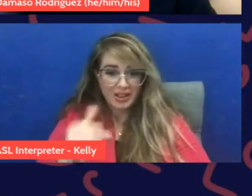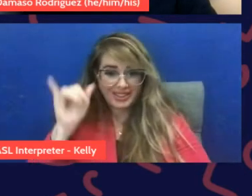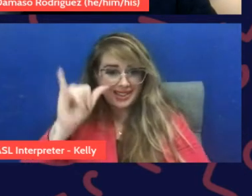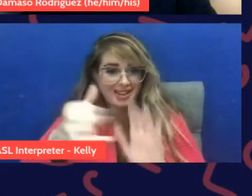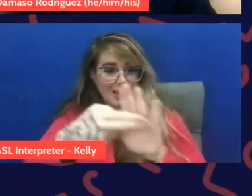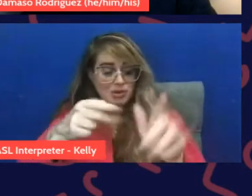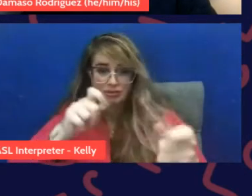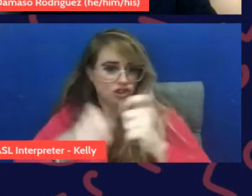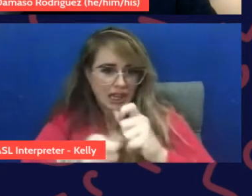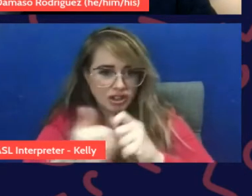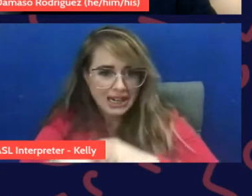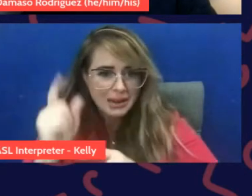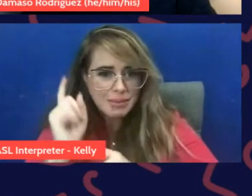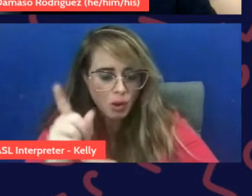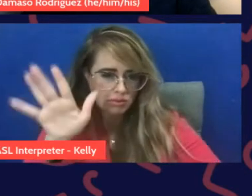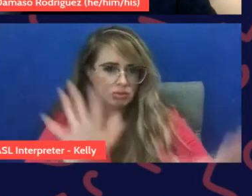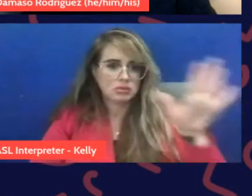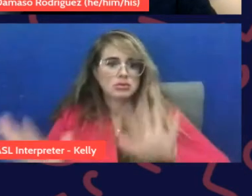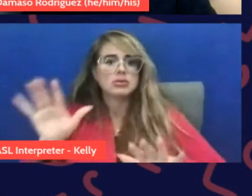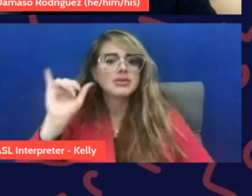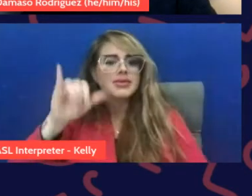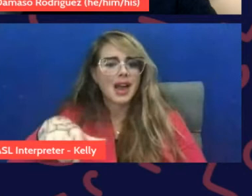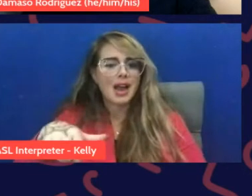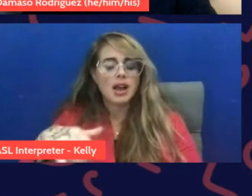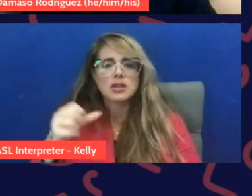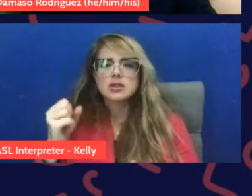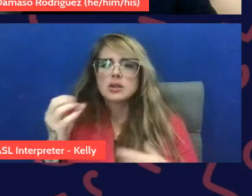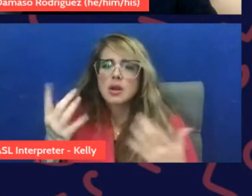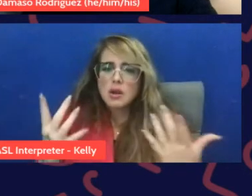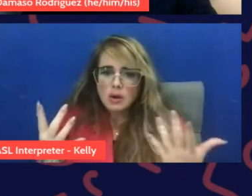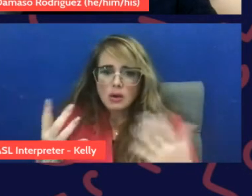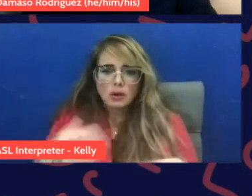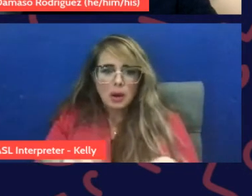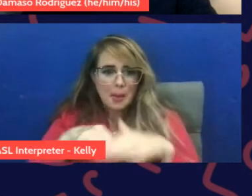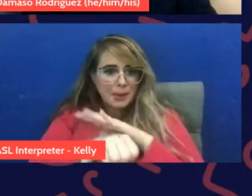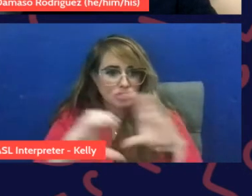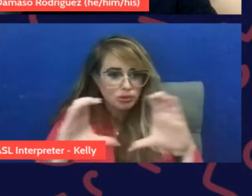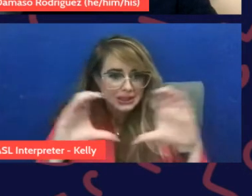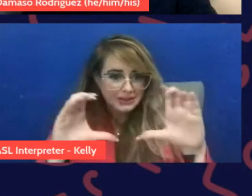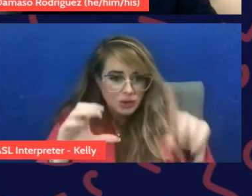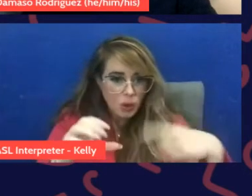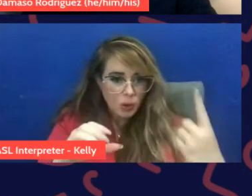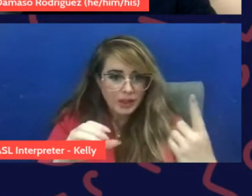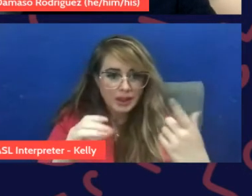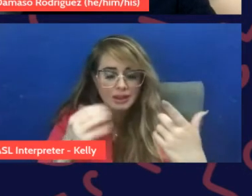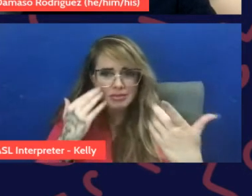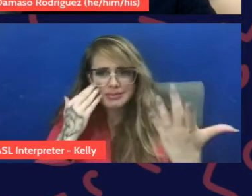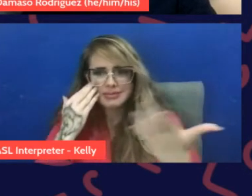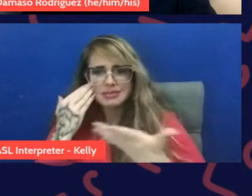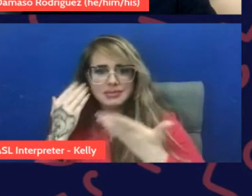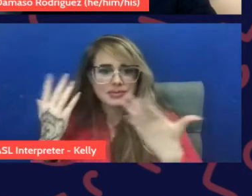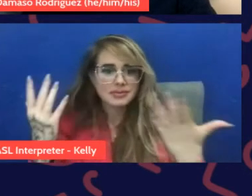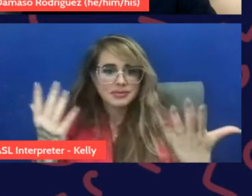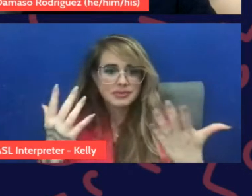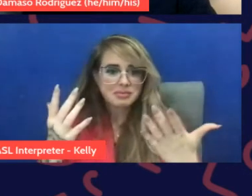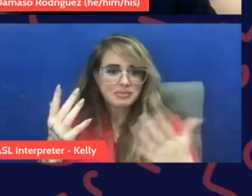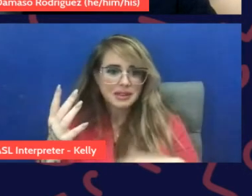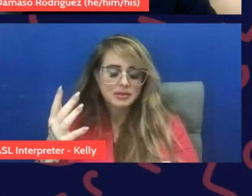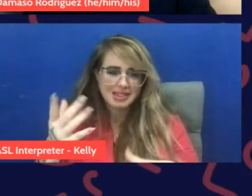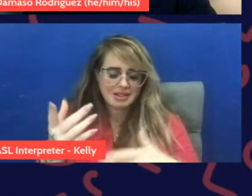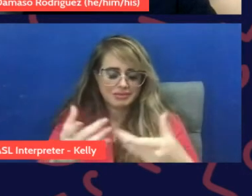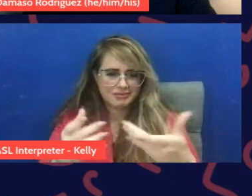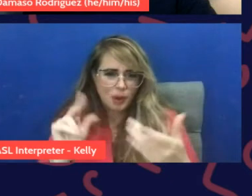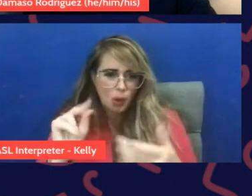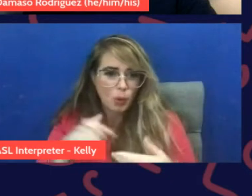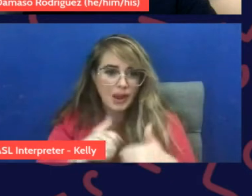why leave behind a record that is only composed of birth certificates and past due notices and